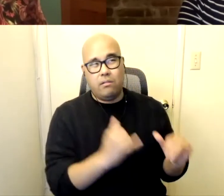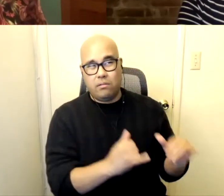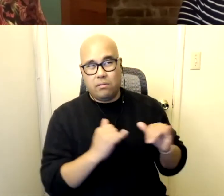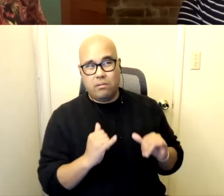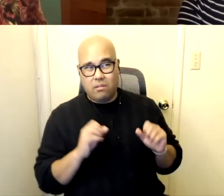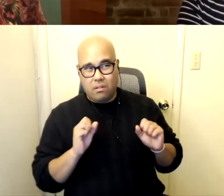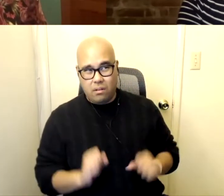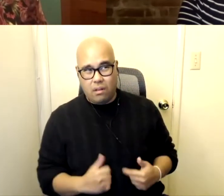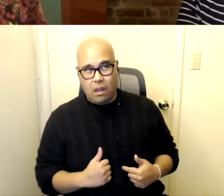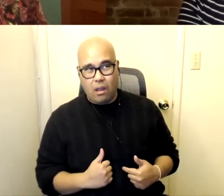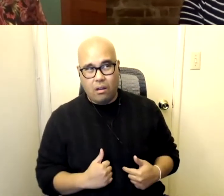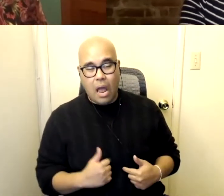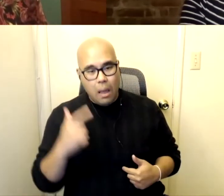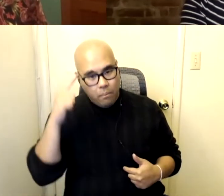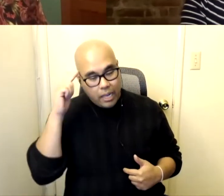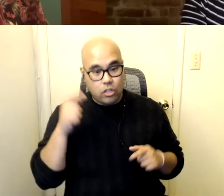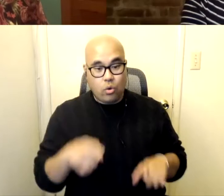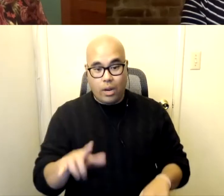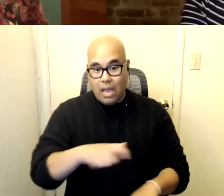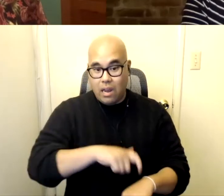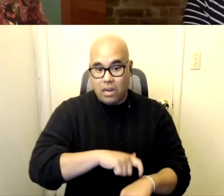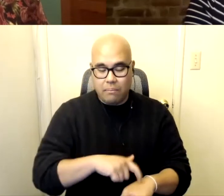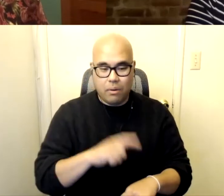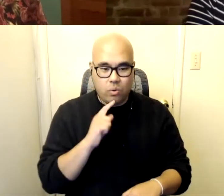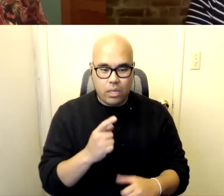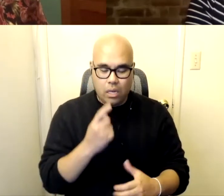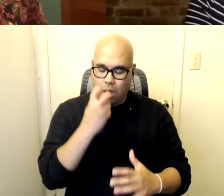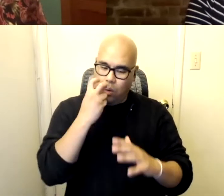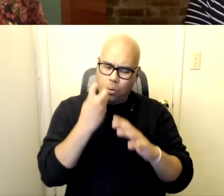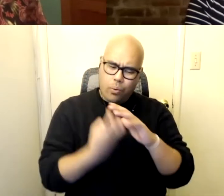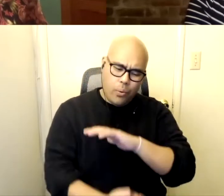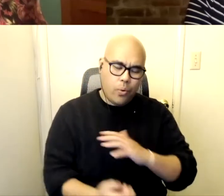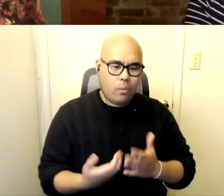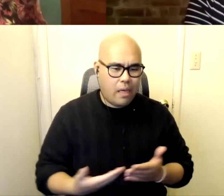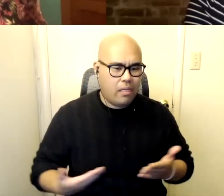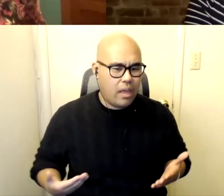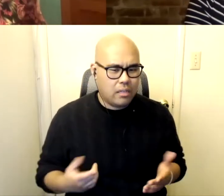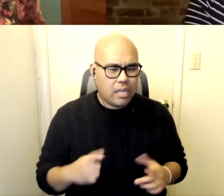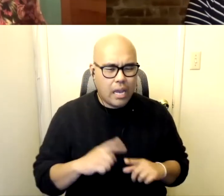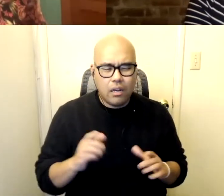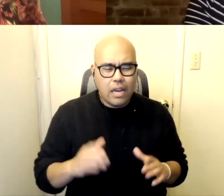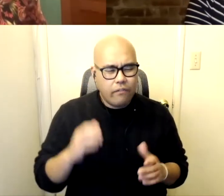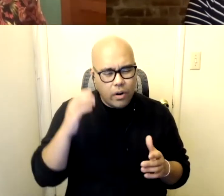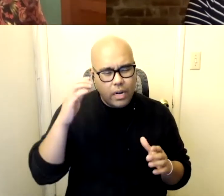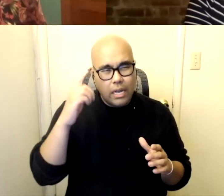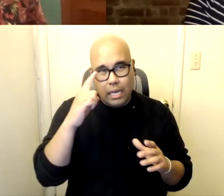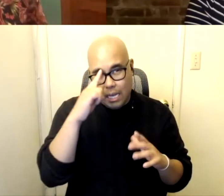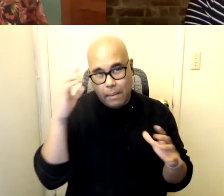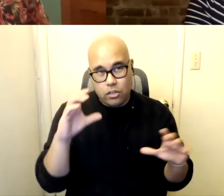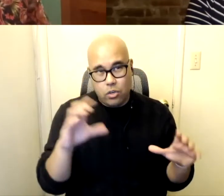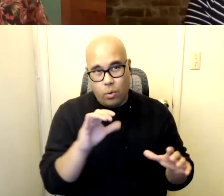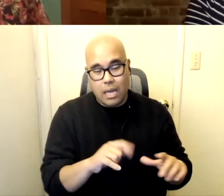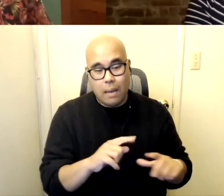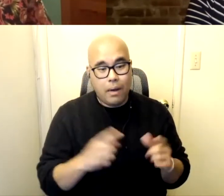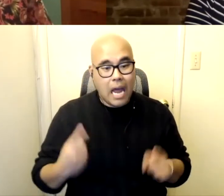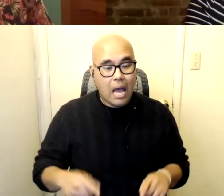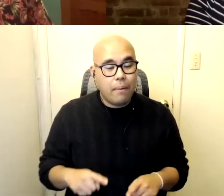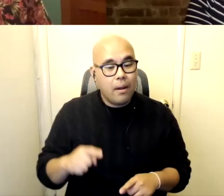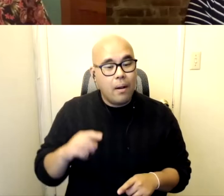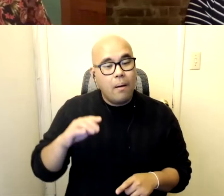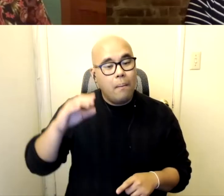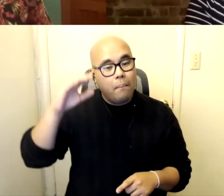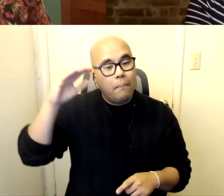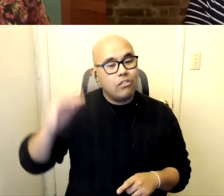time, I was so immersed in things that I couldn't imagine doing it. But then when Ty turned 7, I went